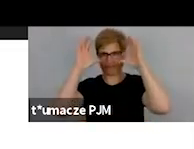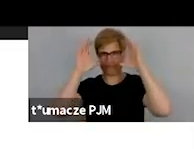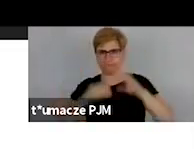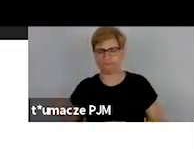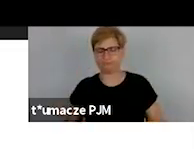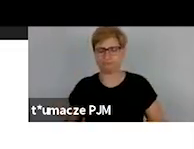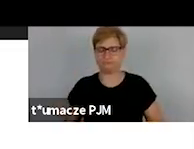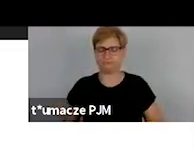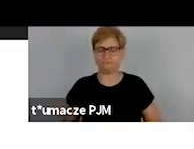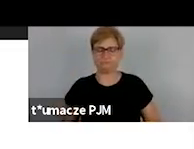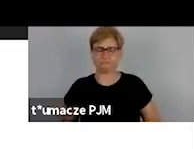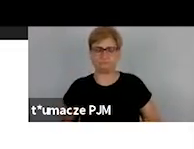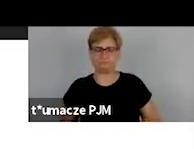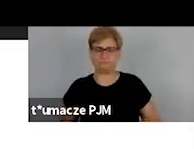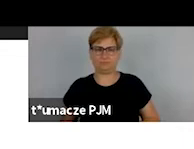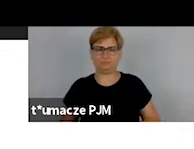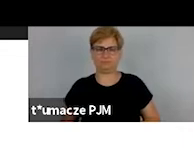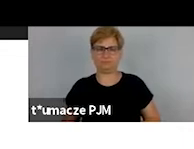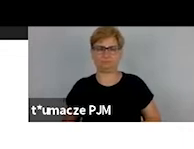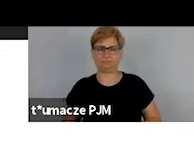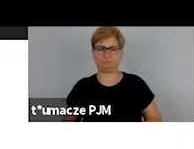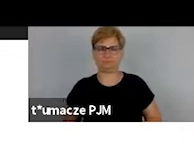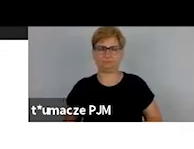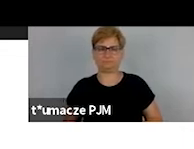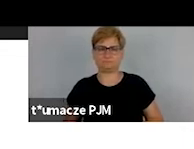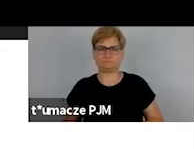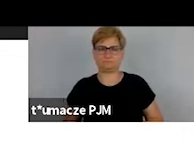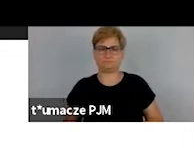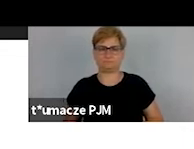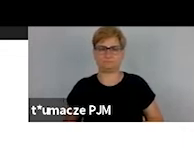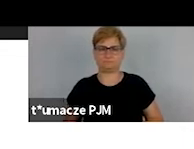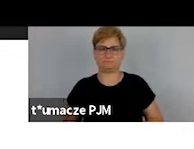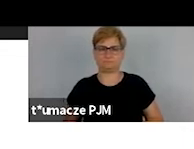that you asked were, open enough to admit.